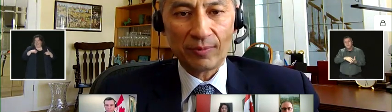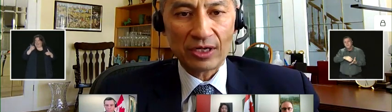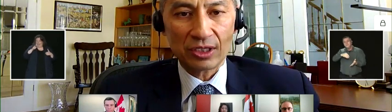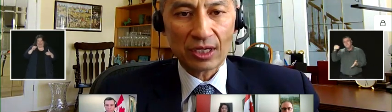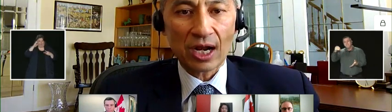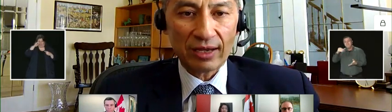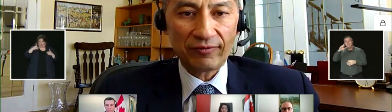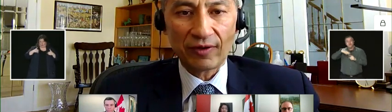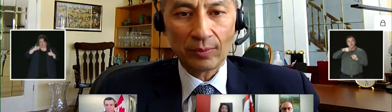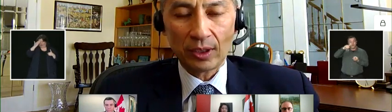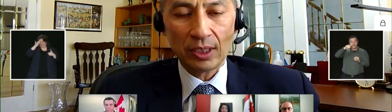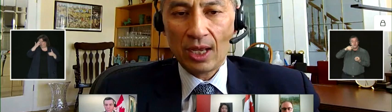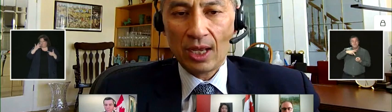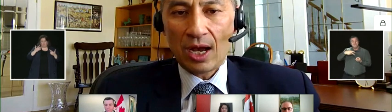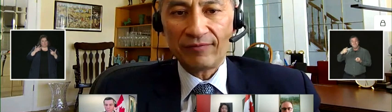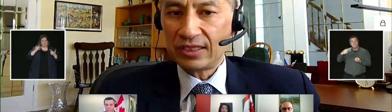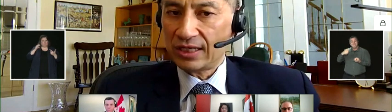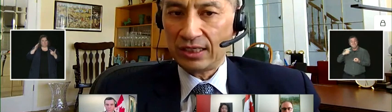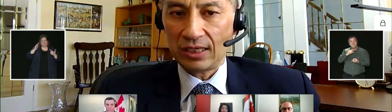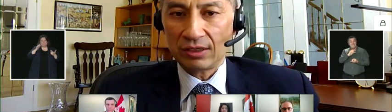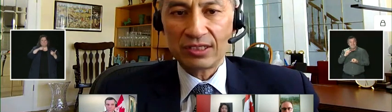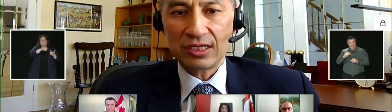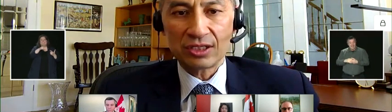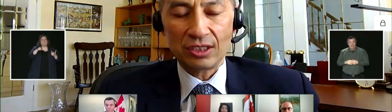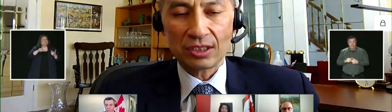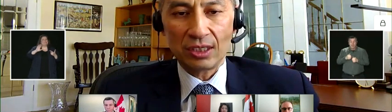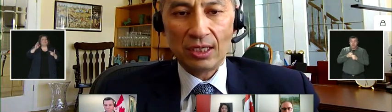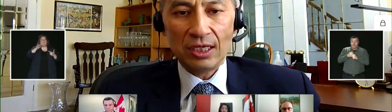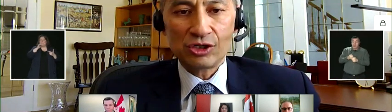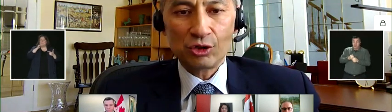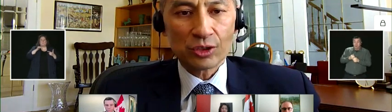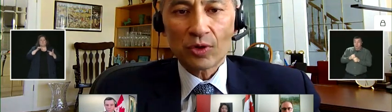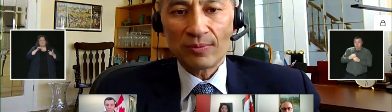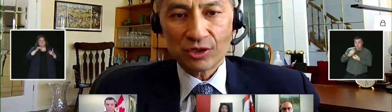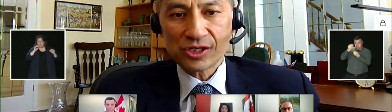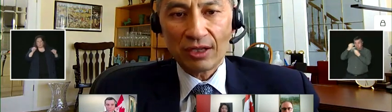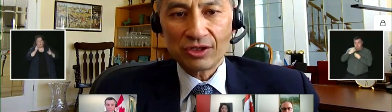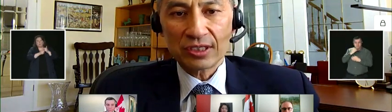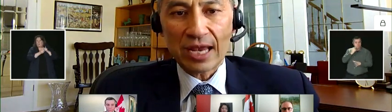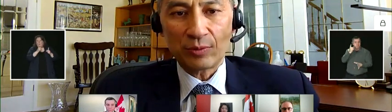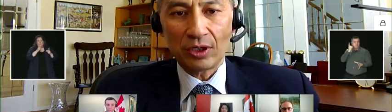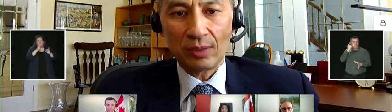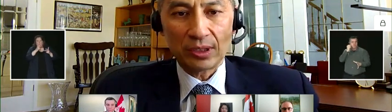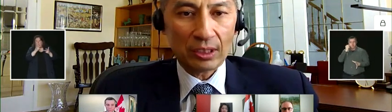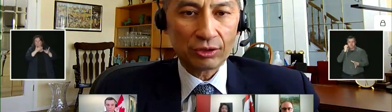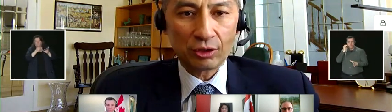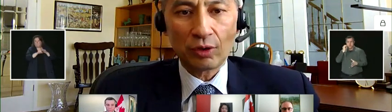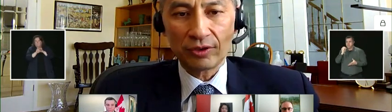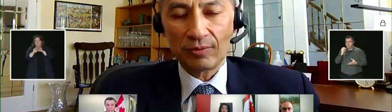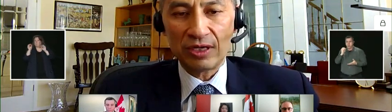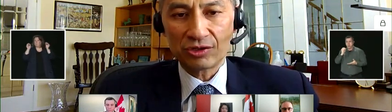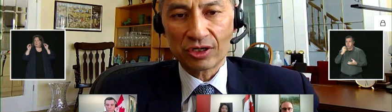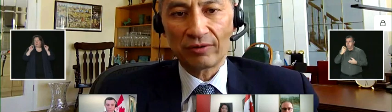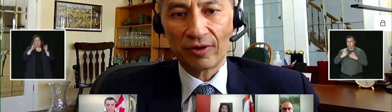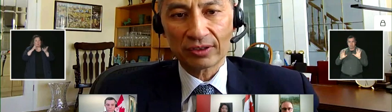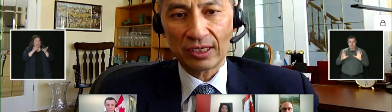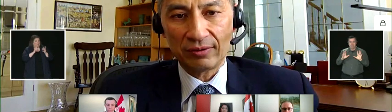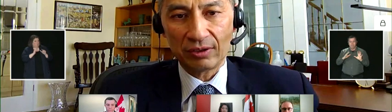perspective and information that I have available, I haven't seen any consistent issues or problems or challenges in that regard. But I'll turn it over